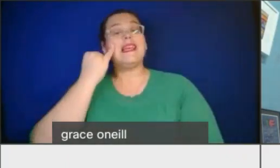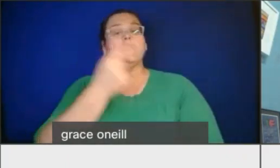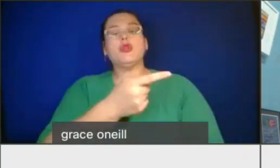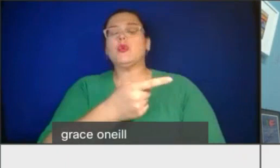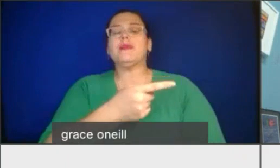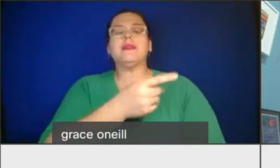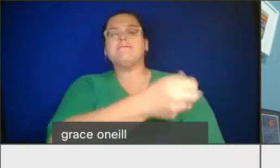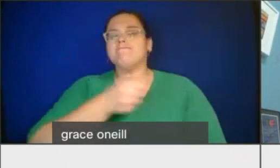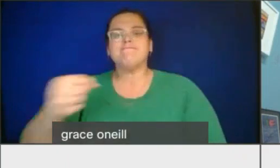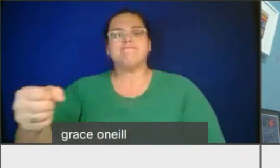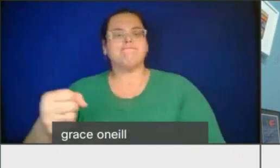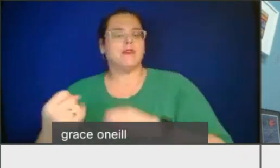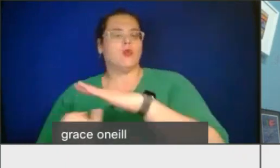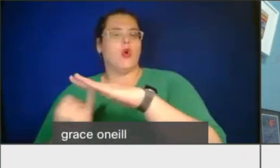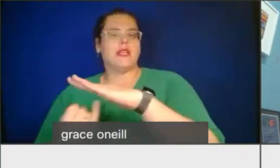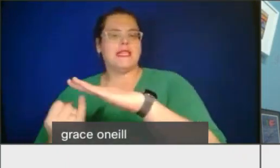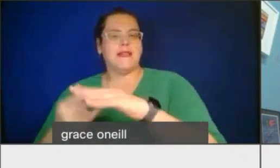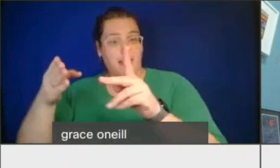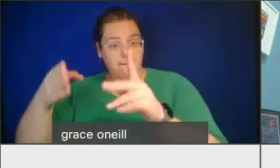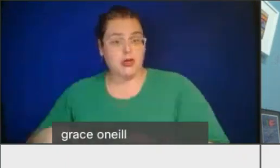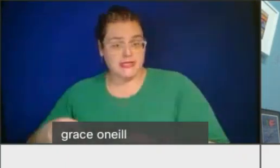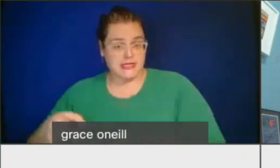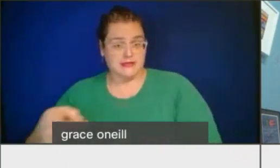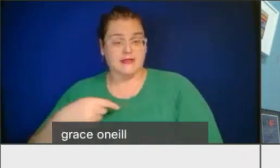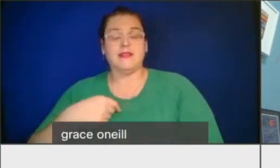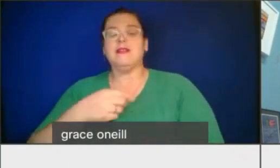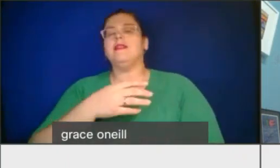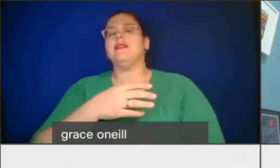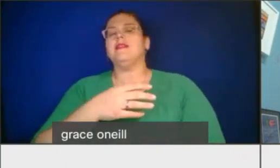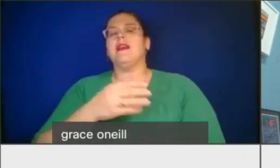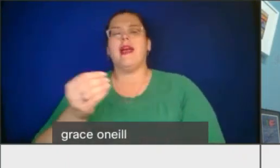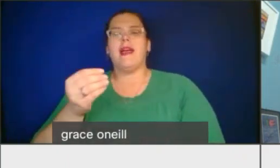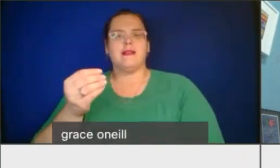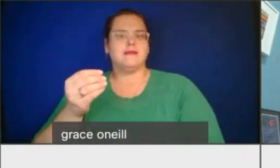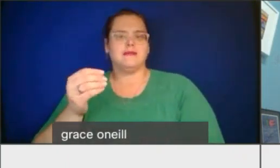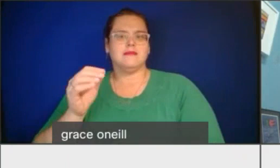person and they've been quarantined because of um,